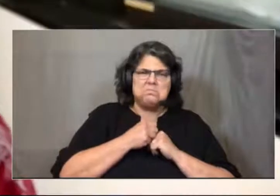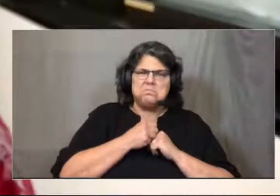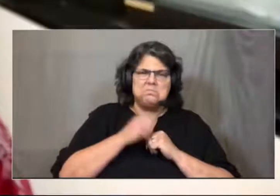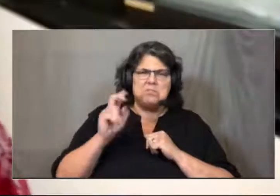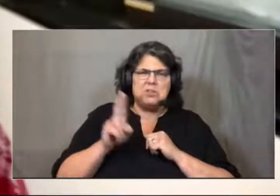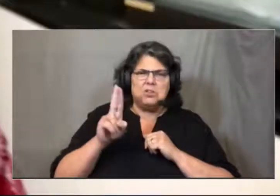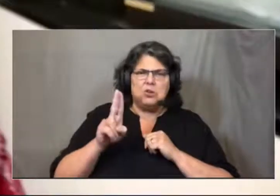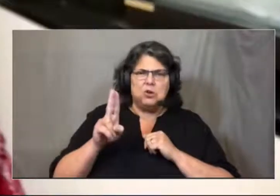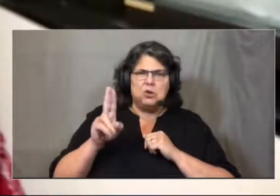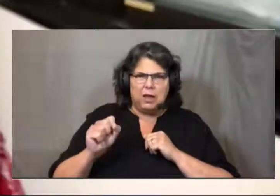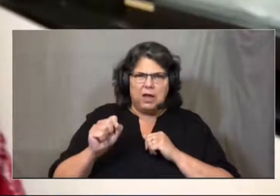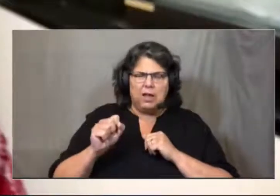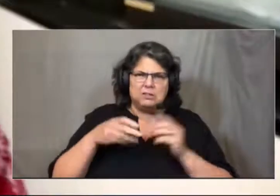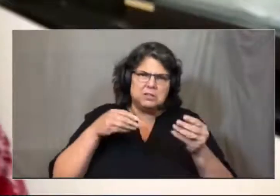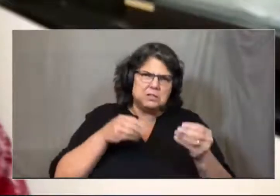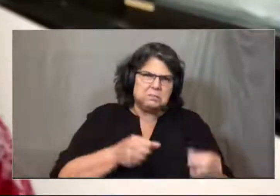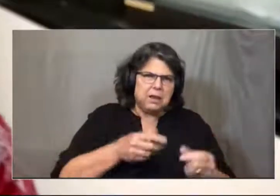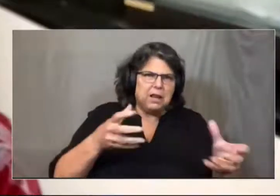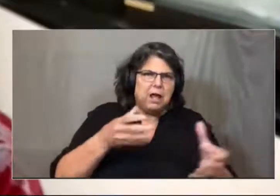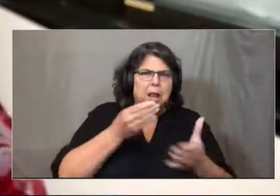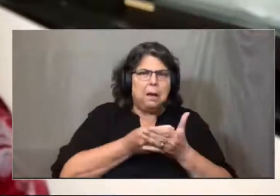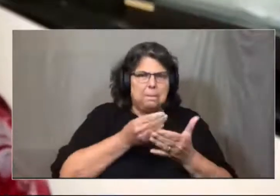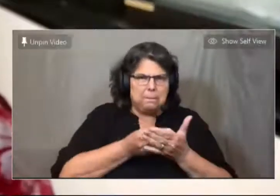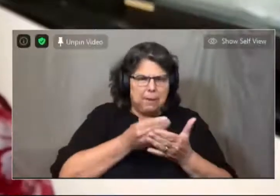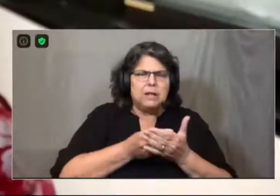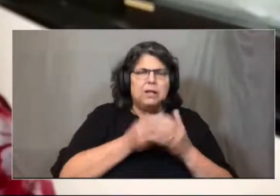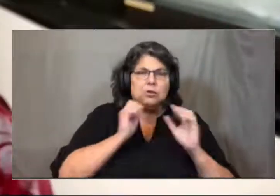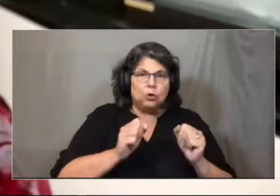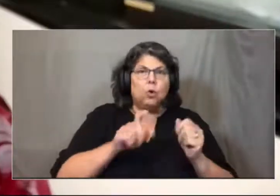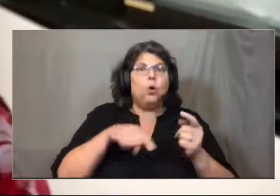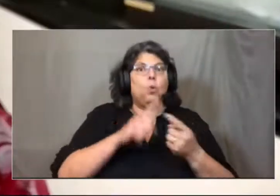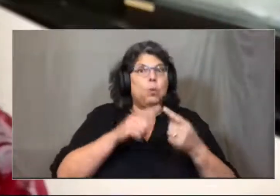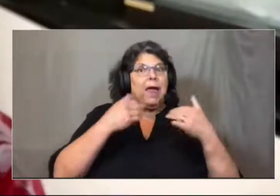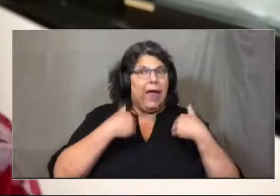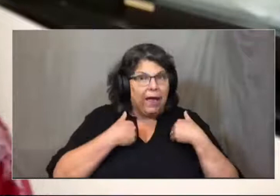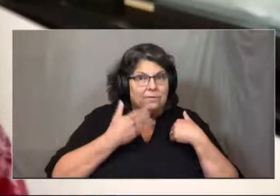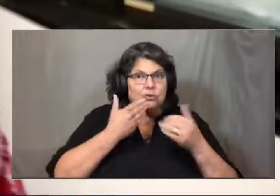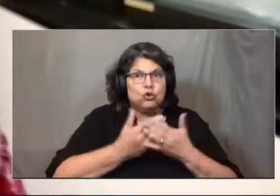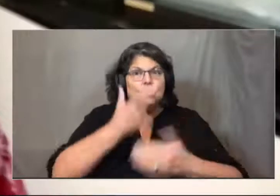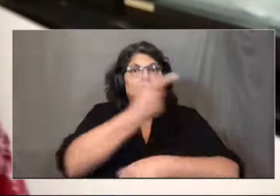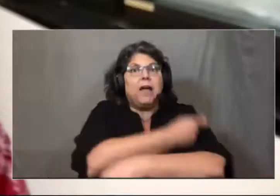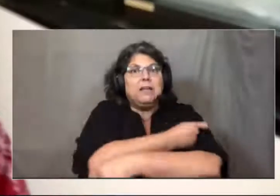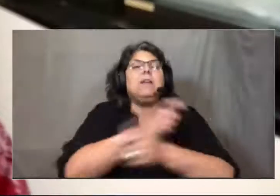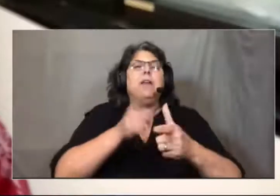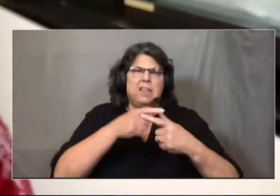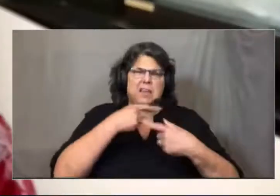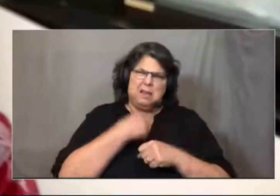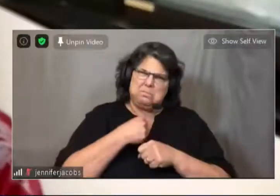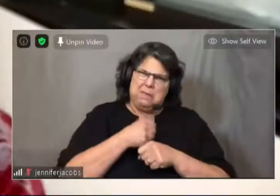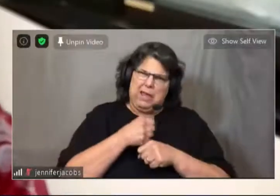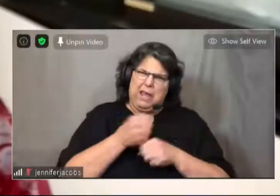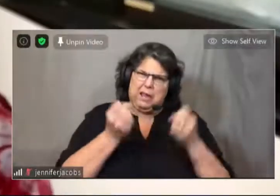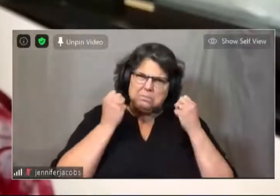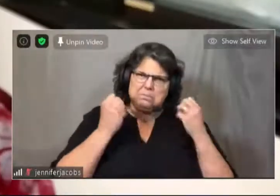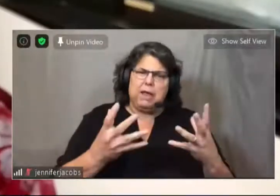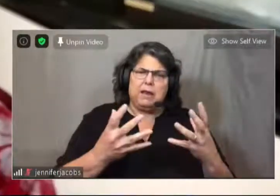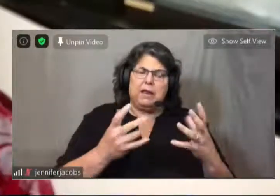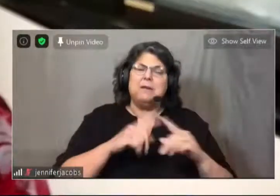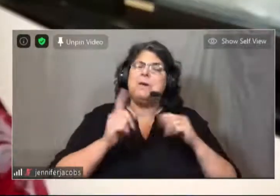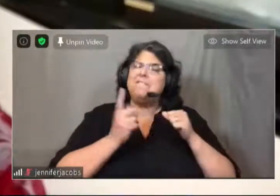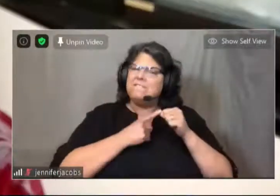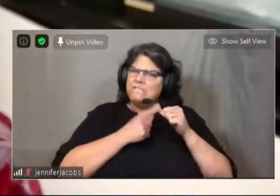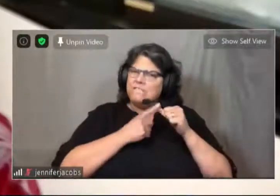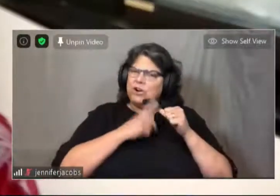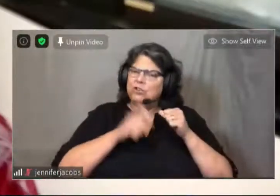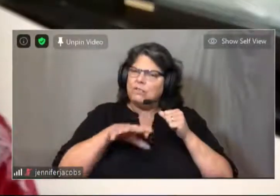a lot of money so that it can be produced at a massive level once they find something safe, but the finding something safe and effective